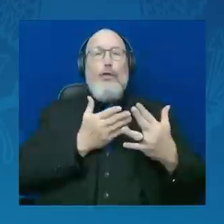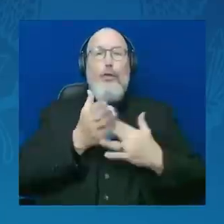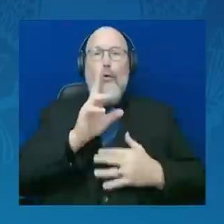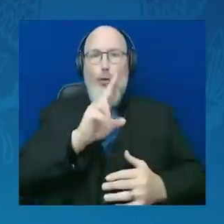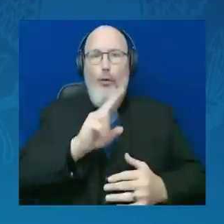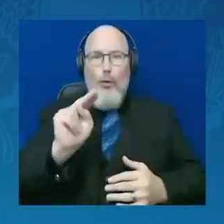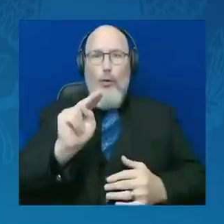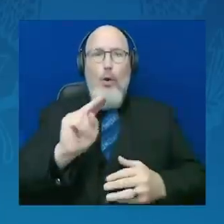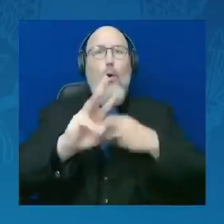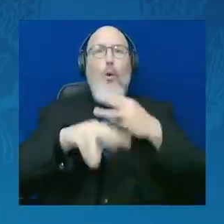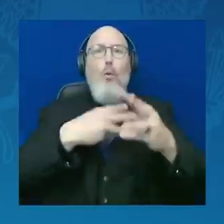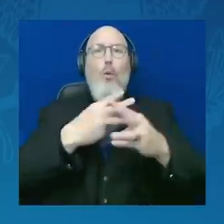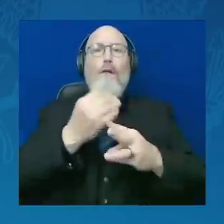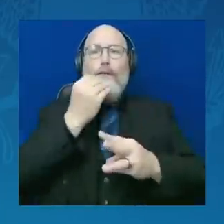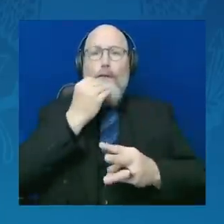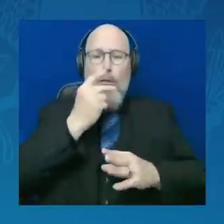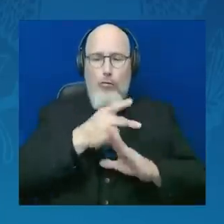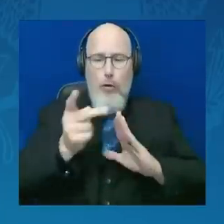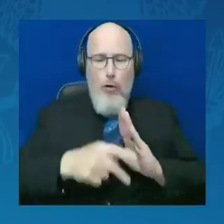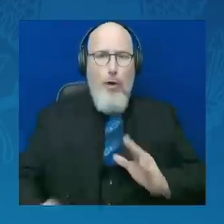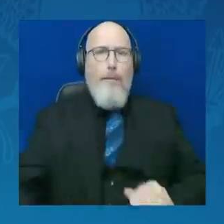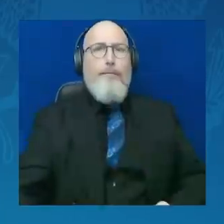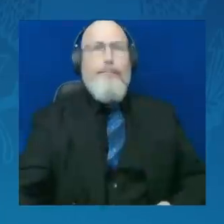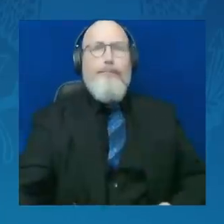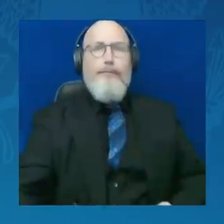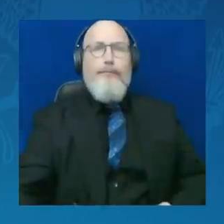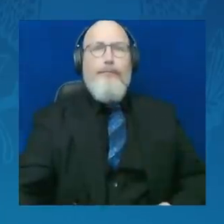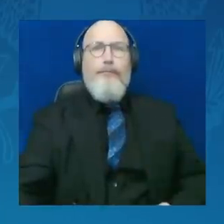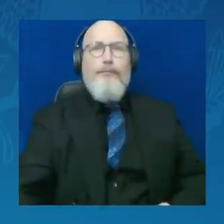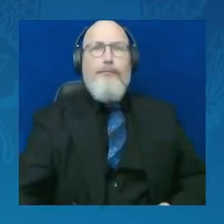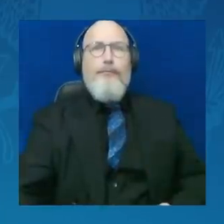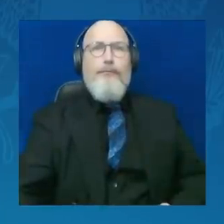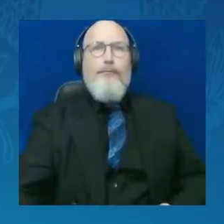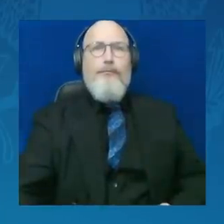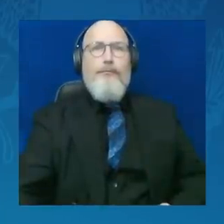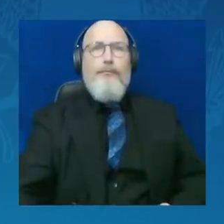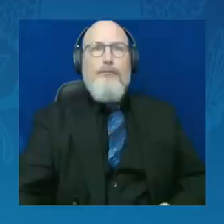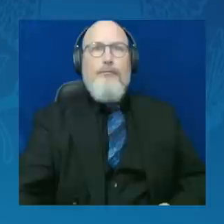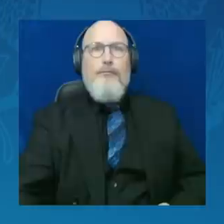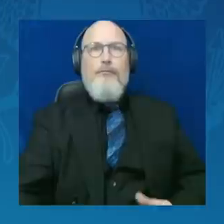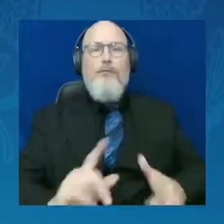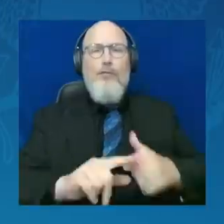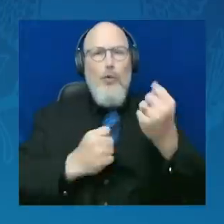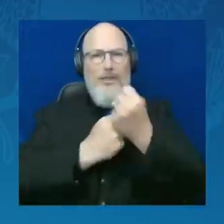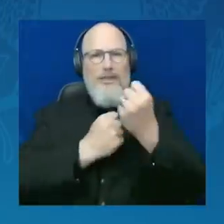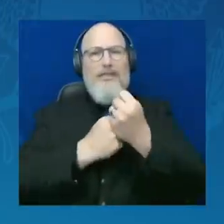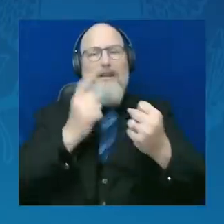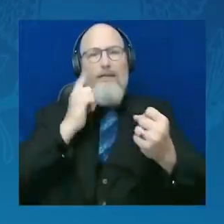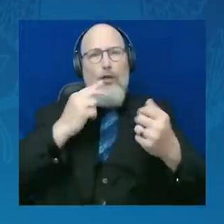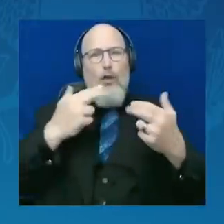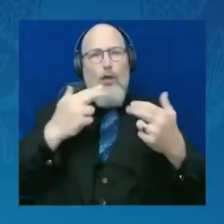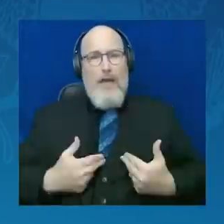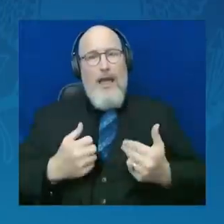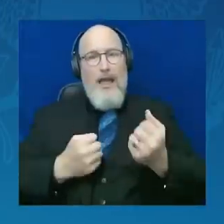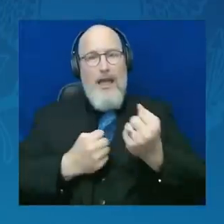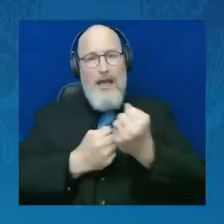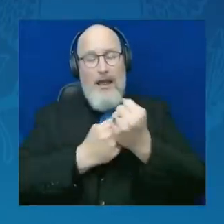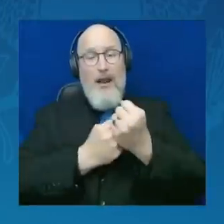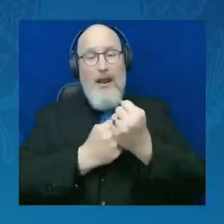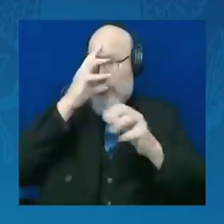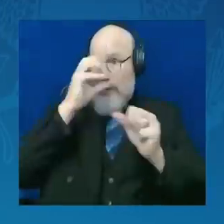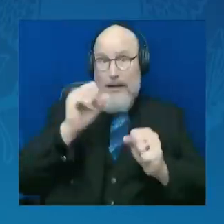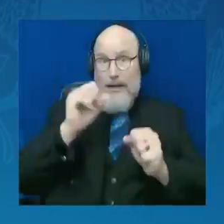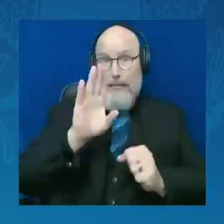Food Program, to assist with humanitarian aid. The President and I also talked about the fact that, as he